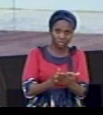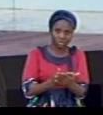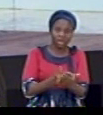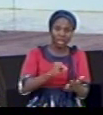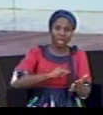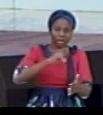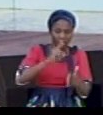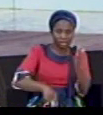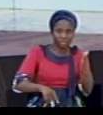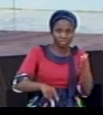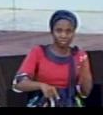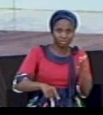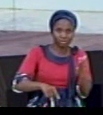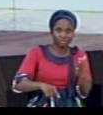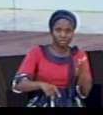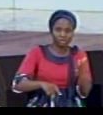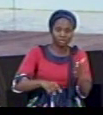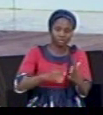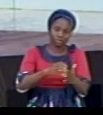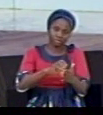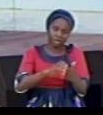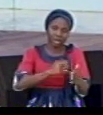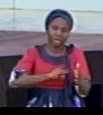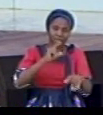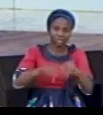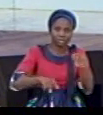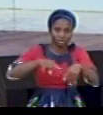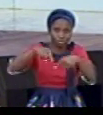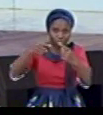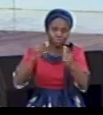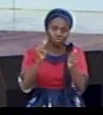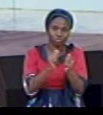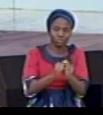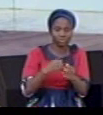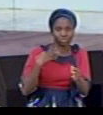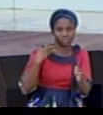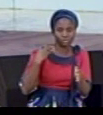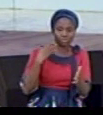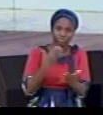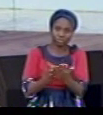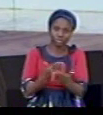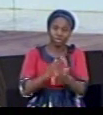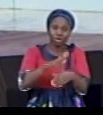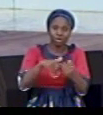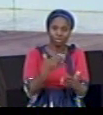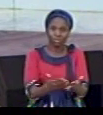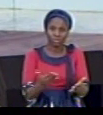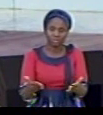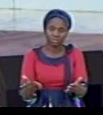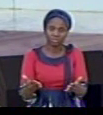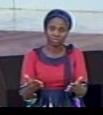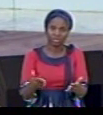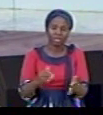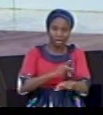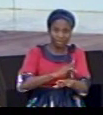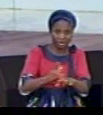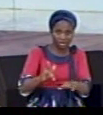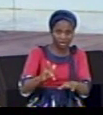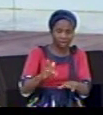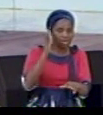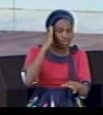clothes away. I cannot take all the material things away. Naked will